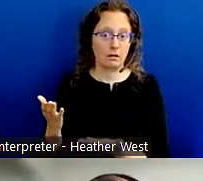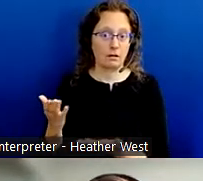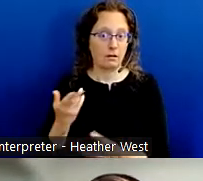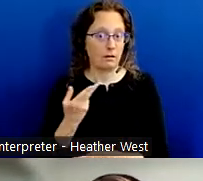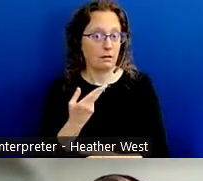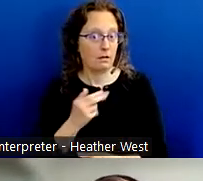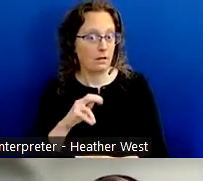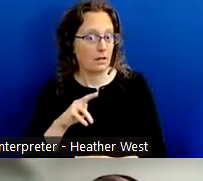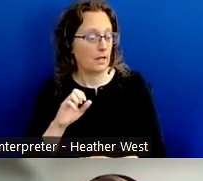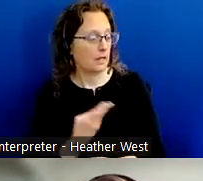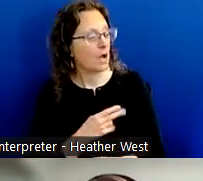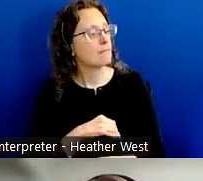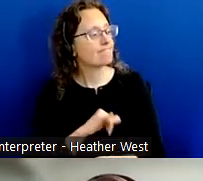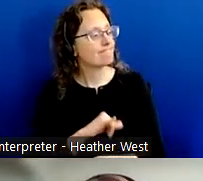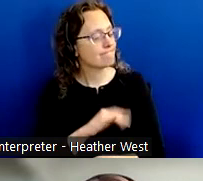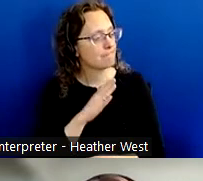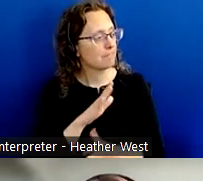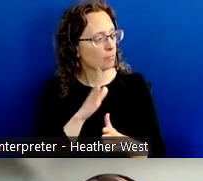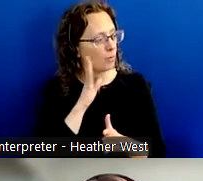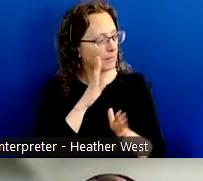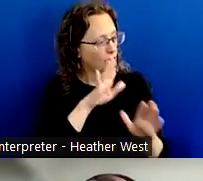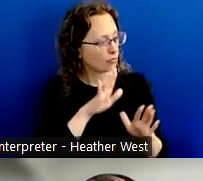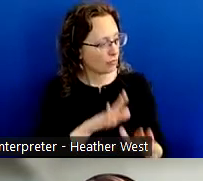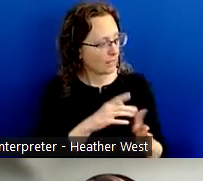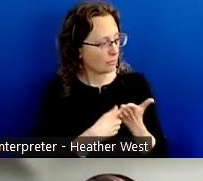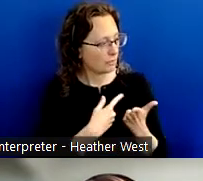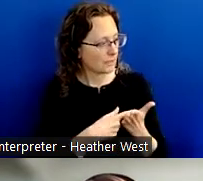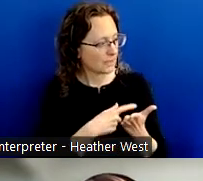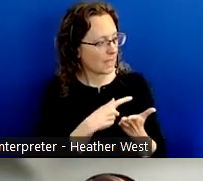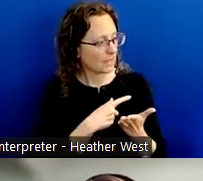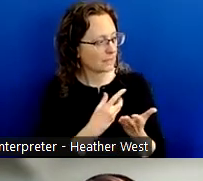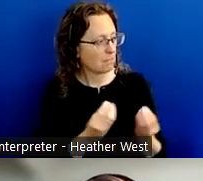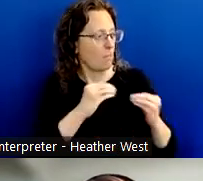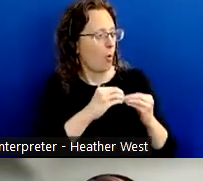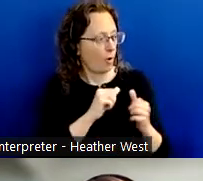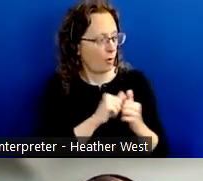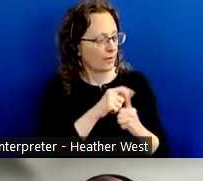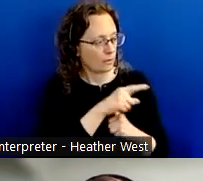It would be great to talk with you further about this project, Miguel.